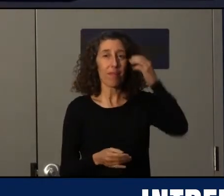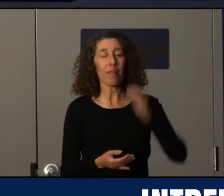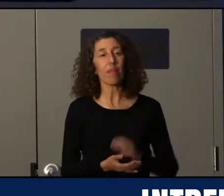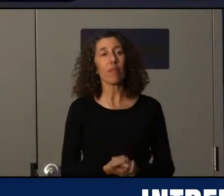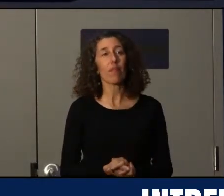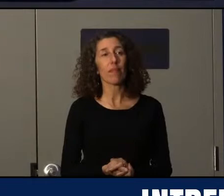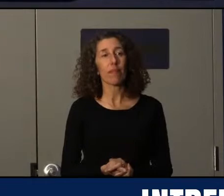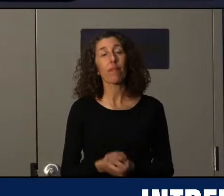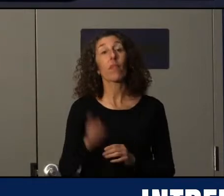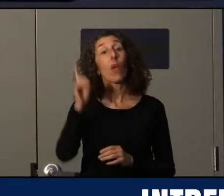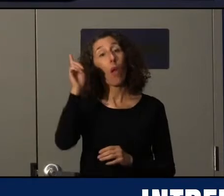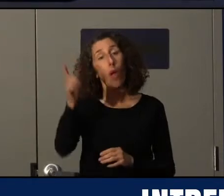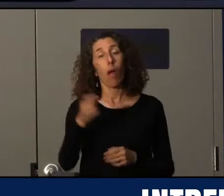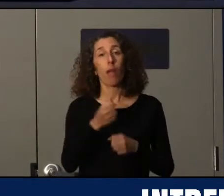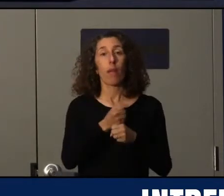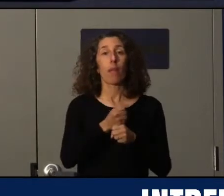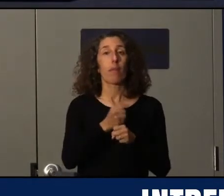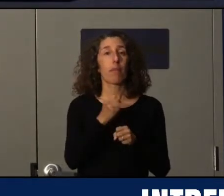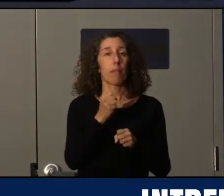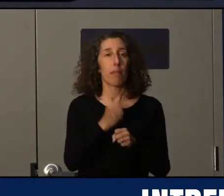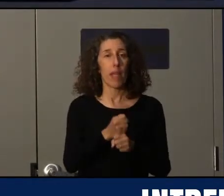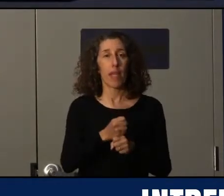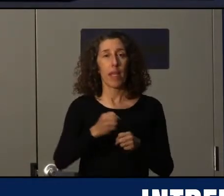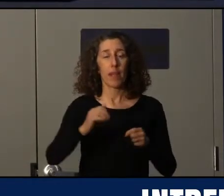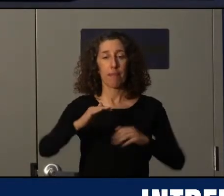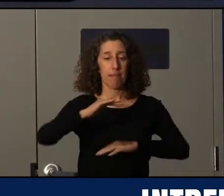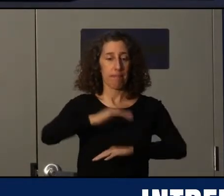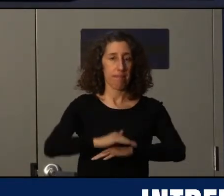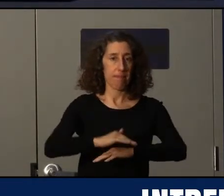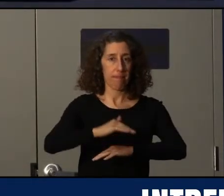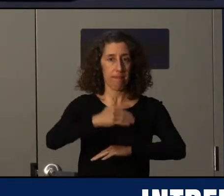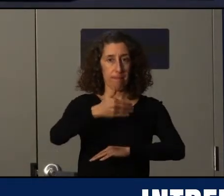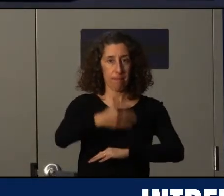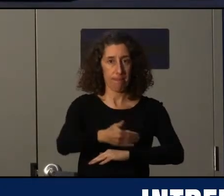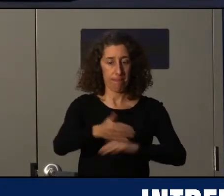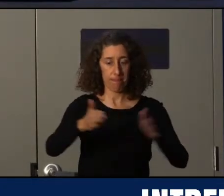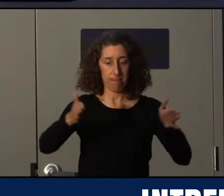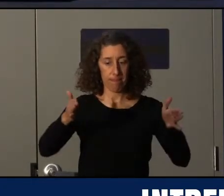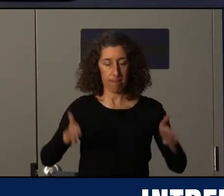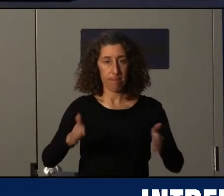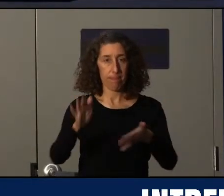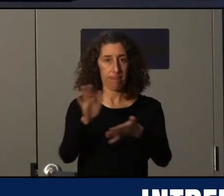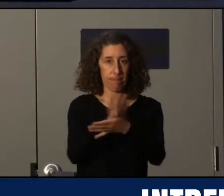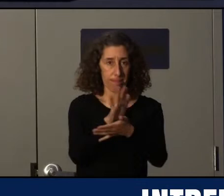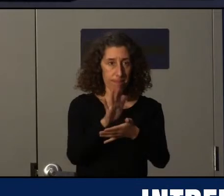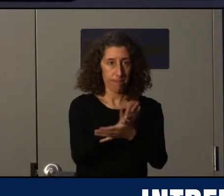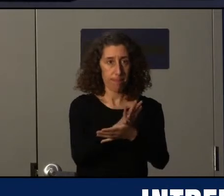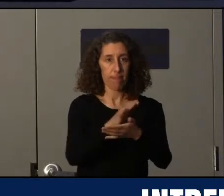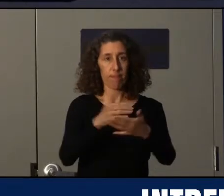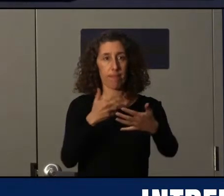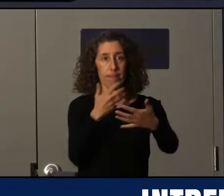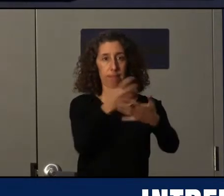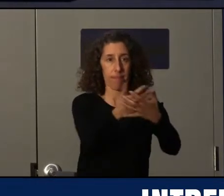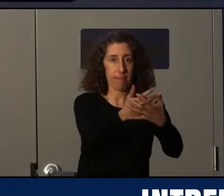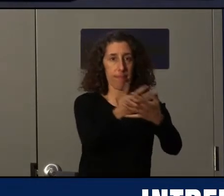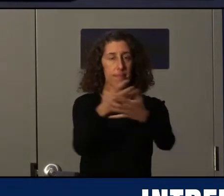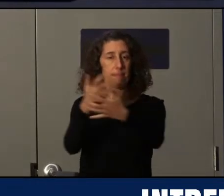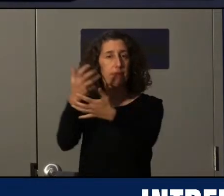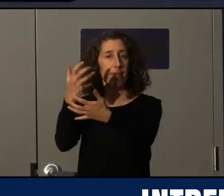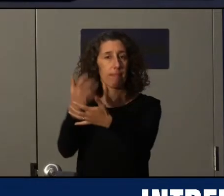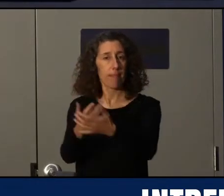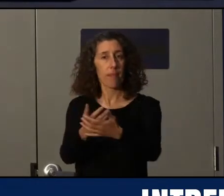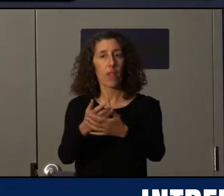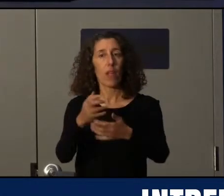they made this case where my paper and all of my art supplies and everything was Velcroed in and stuff. So they really gave